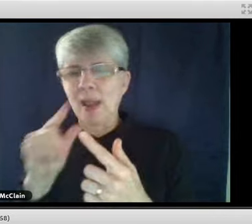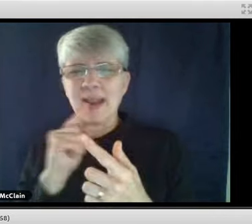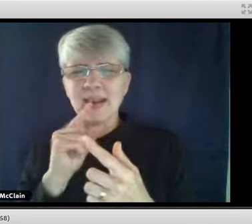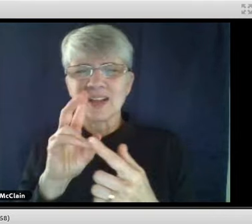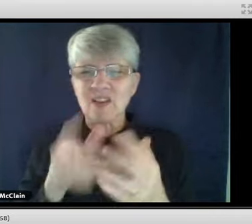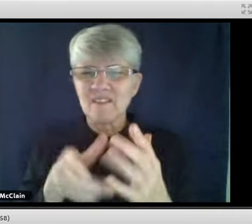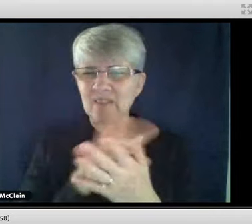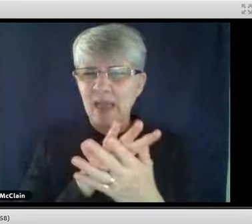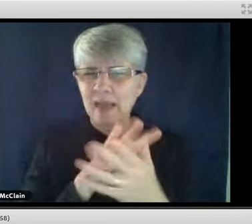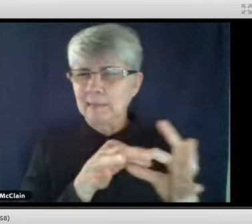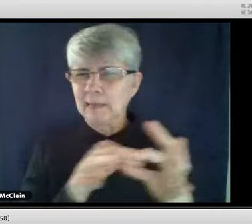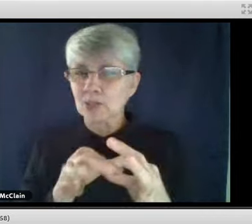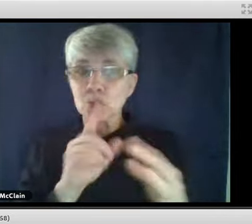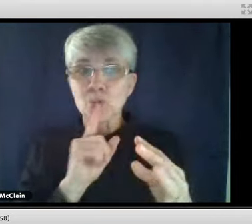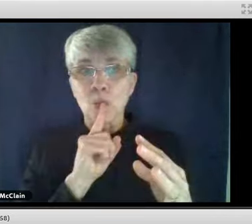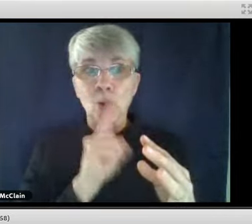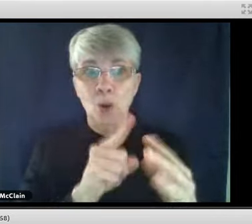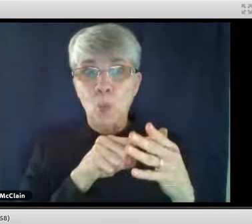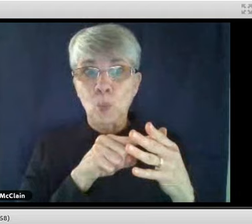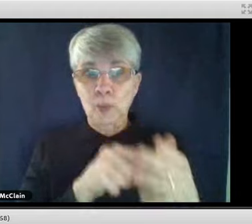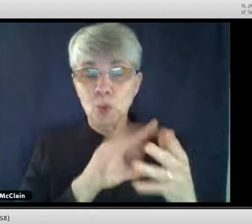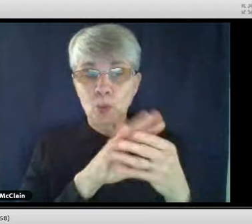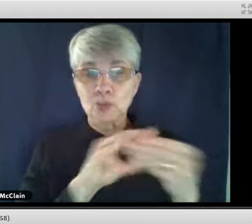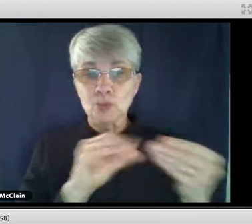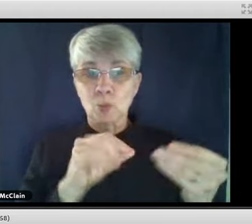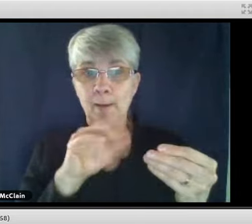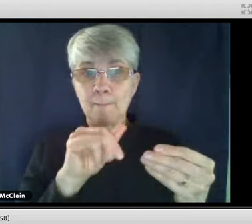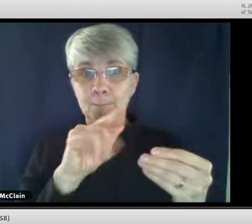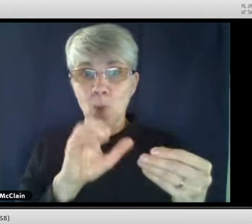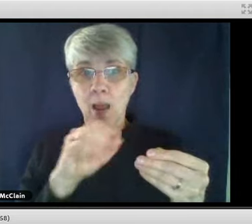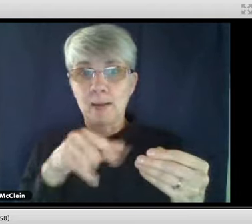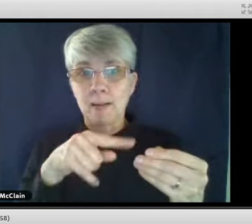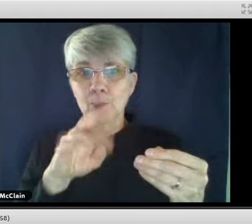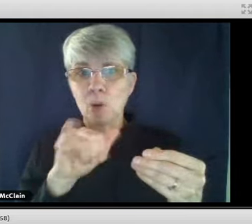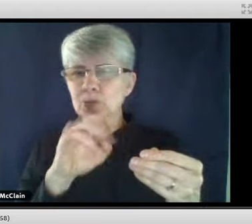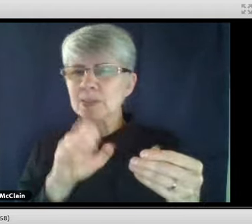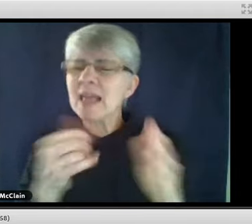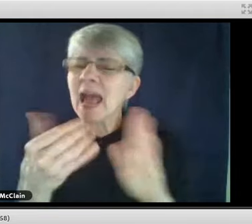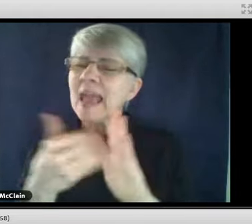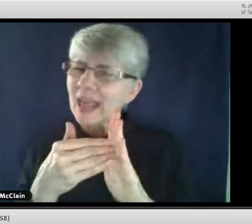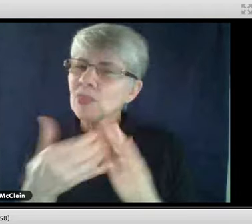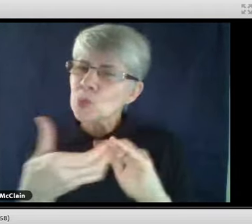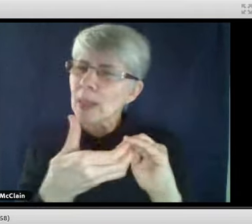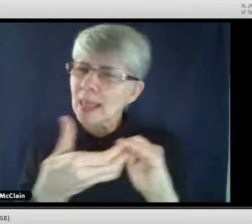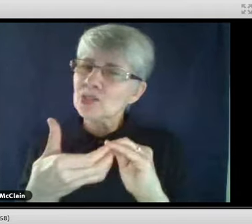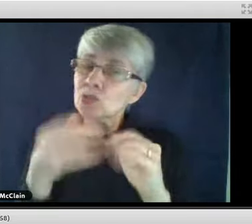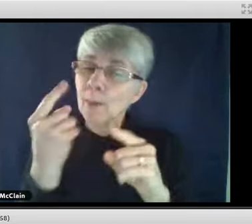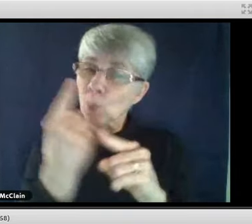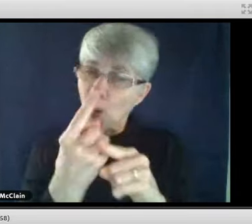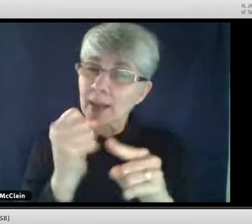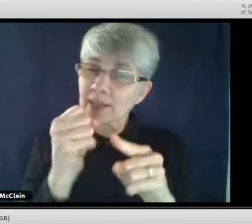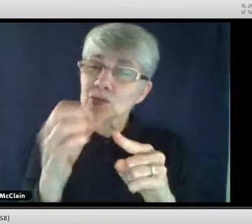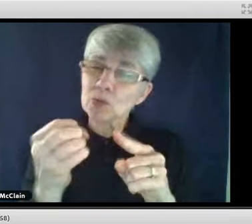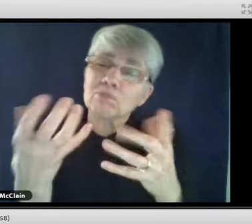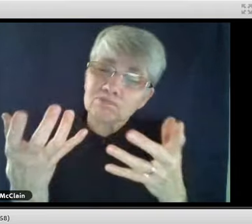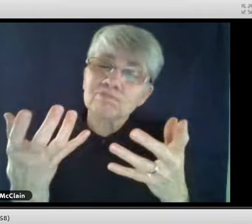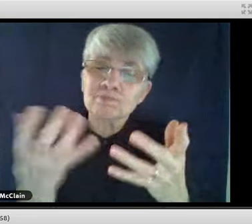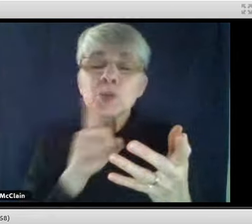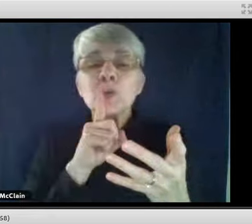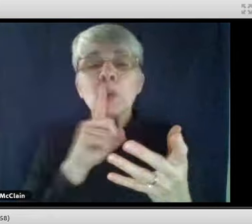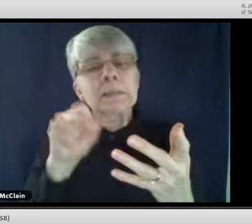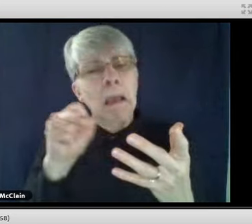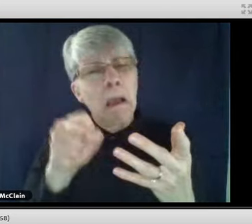connection to the actual original story of Pride and Prejudice. Once again, there's a relationship there, right? So there you can certainly say, yeah,